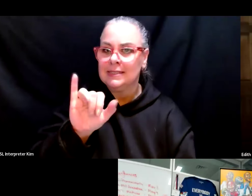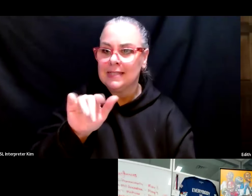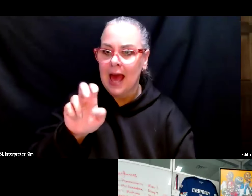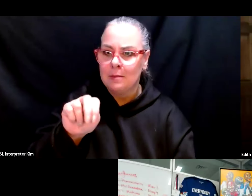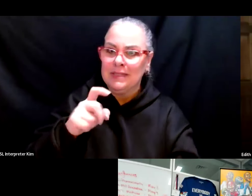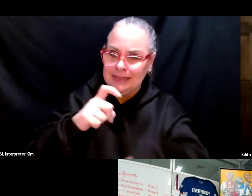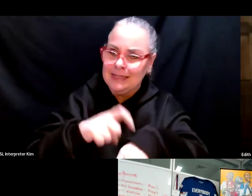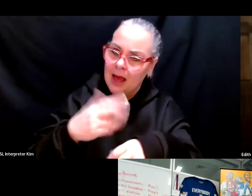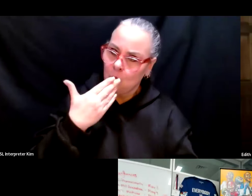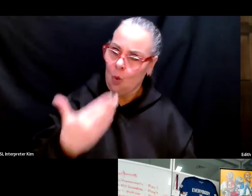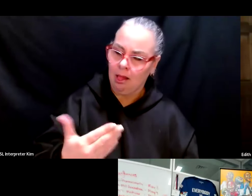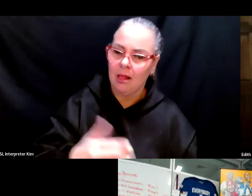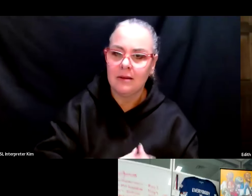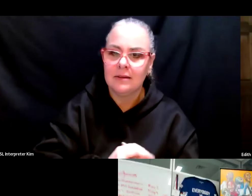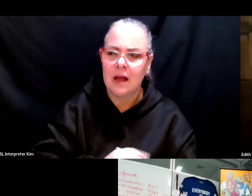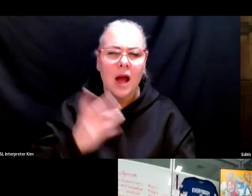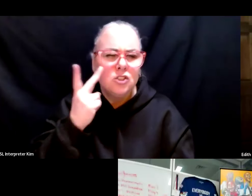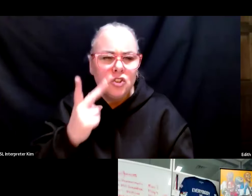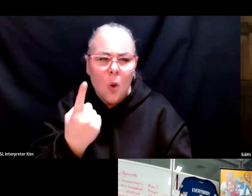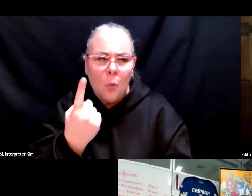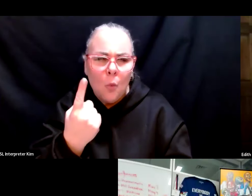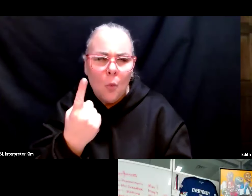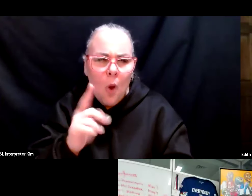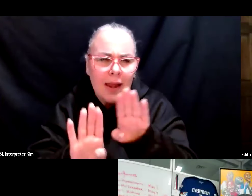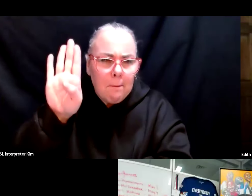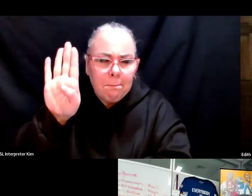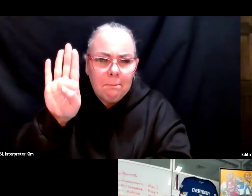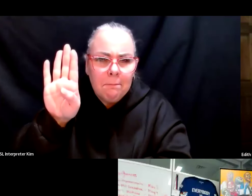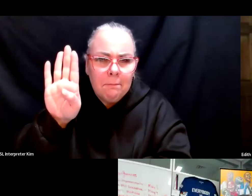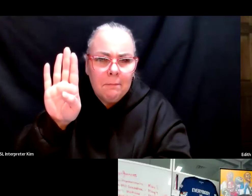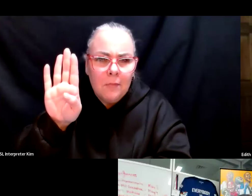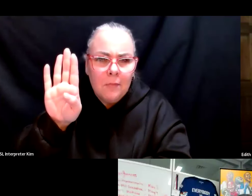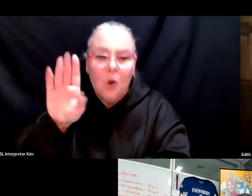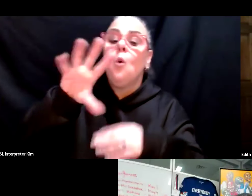effectively. I did see one hand up. Oh, and Edith,